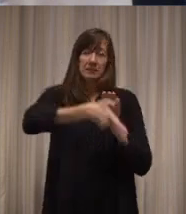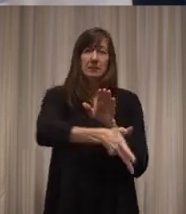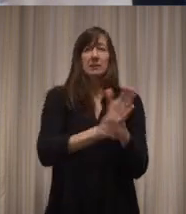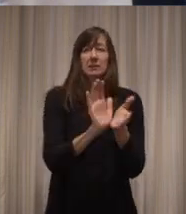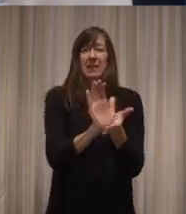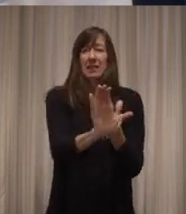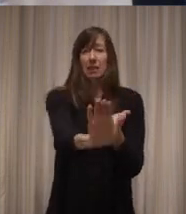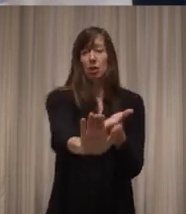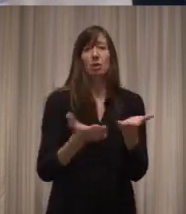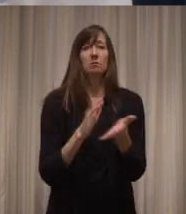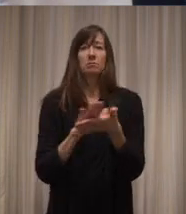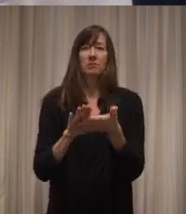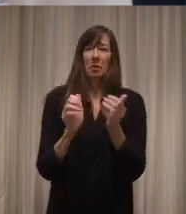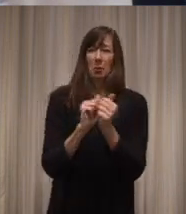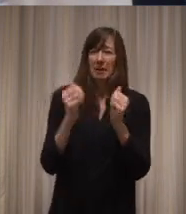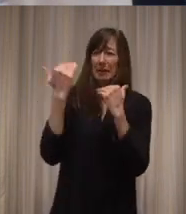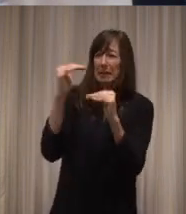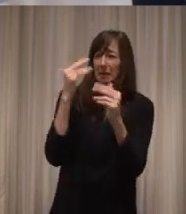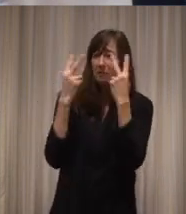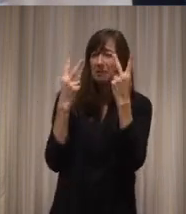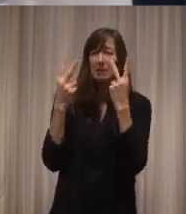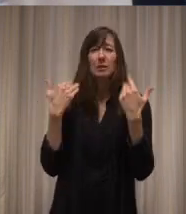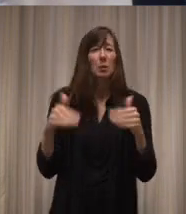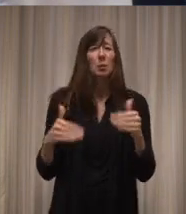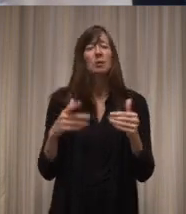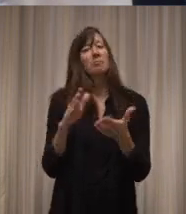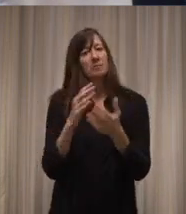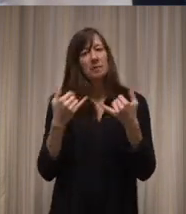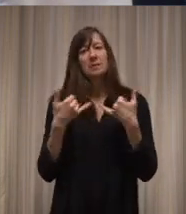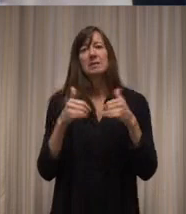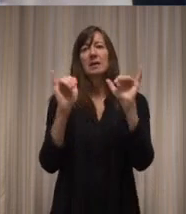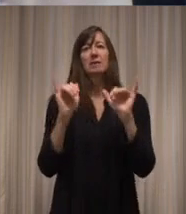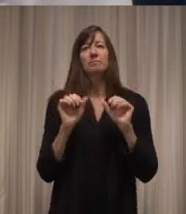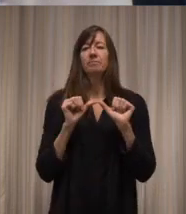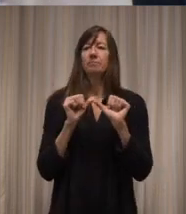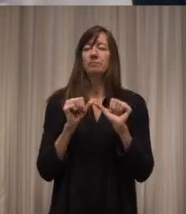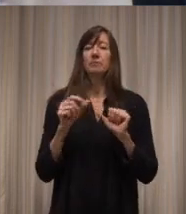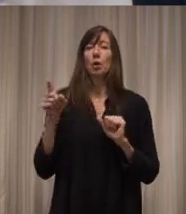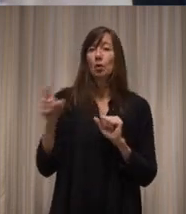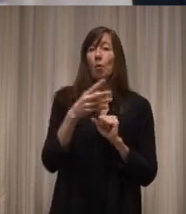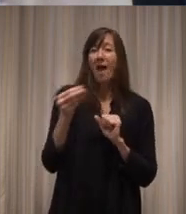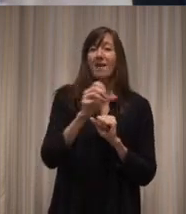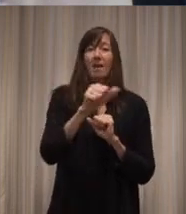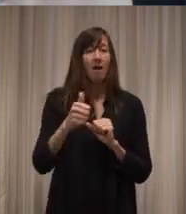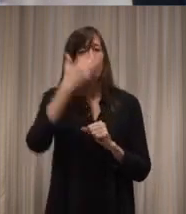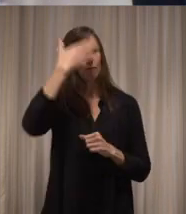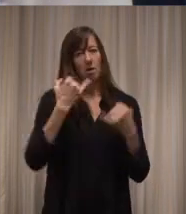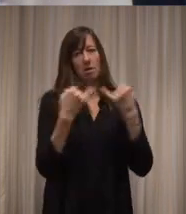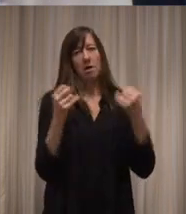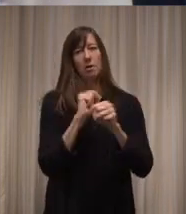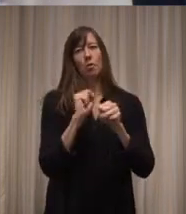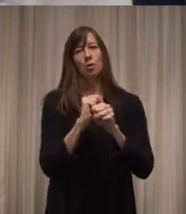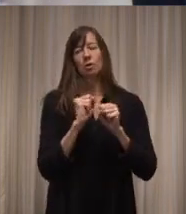You, along with so many other of our frontline workers, continue to do your job in the midst of COVID, in the midst of a